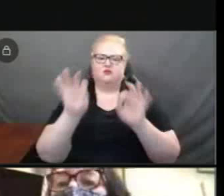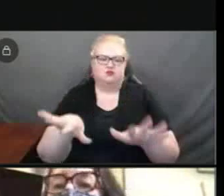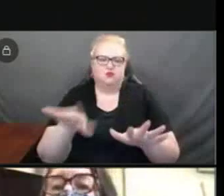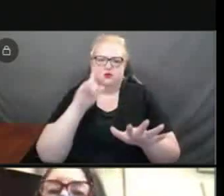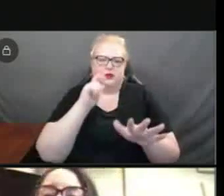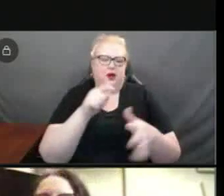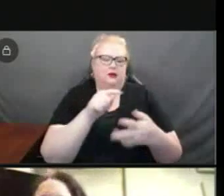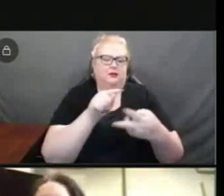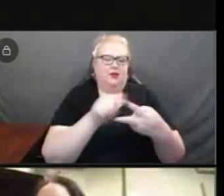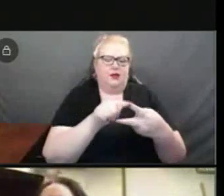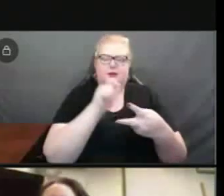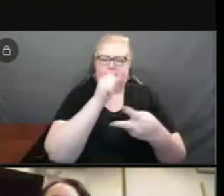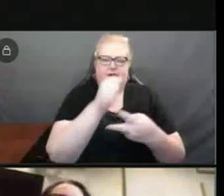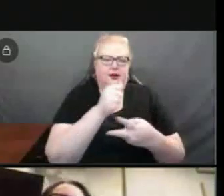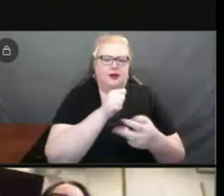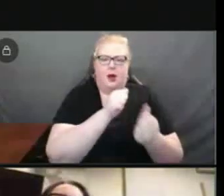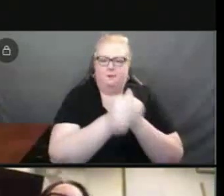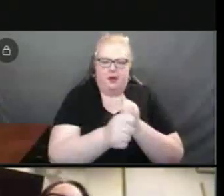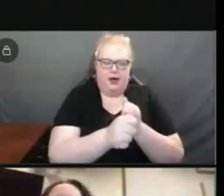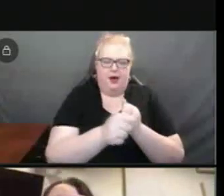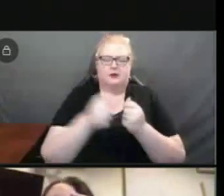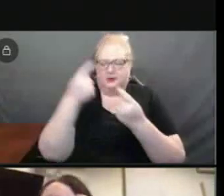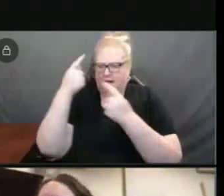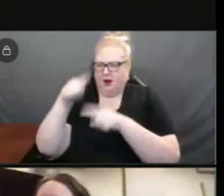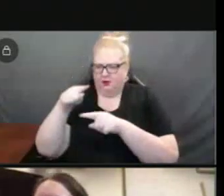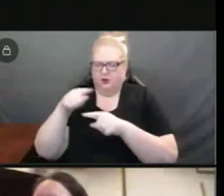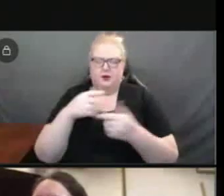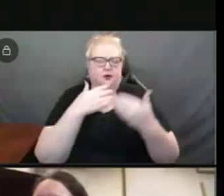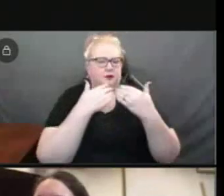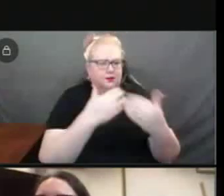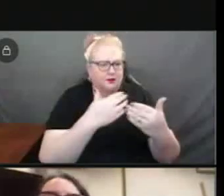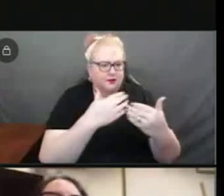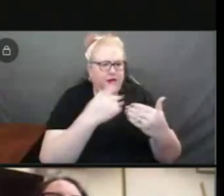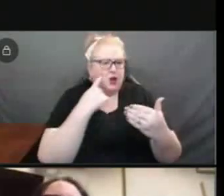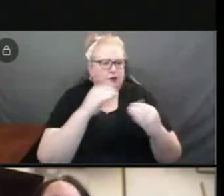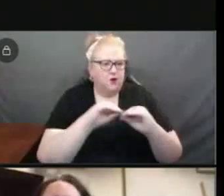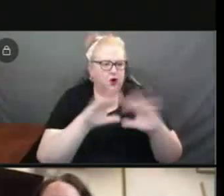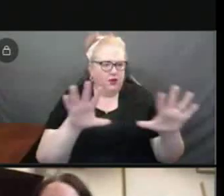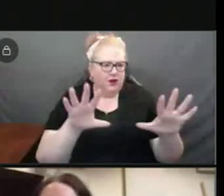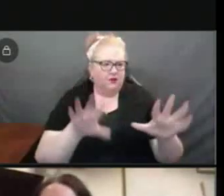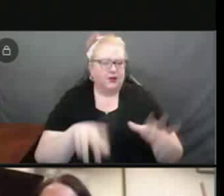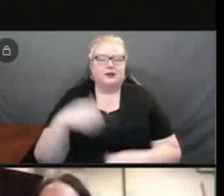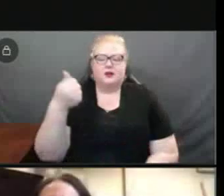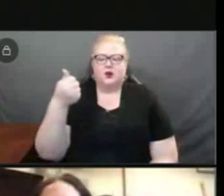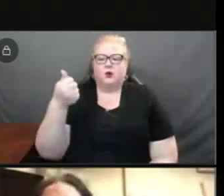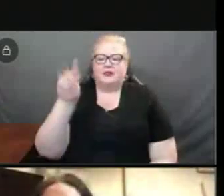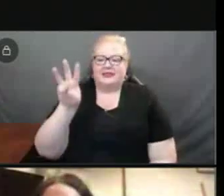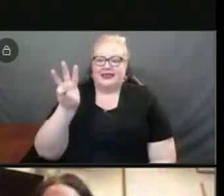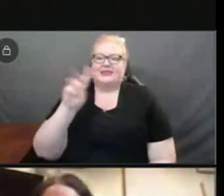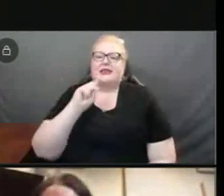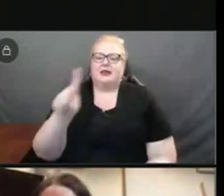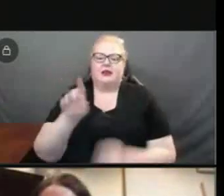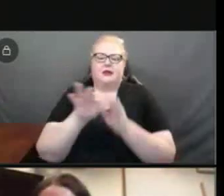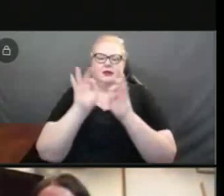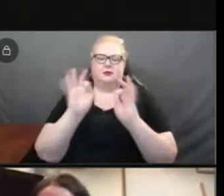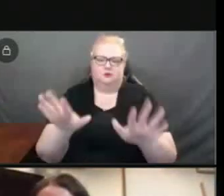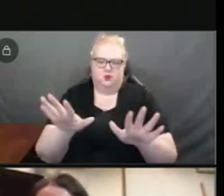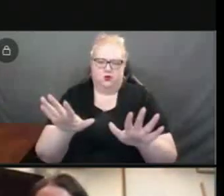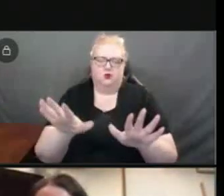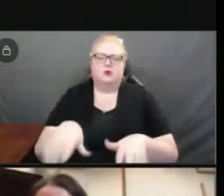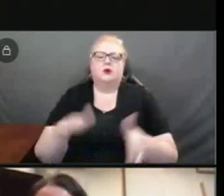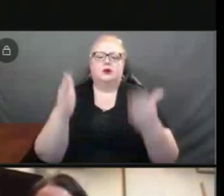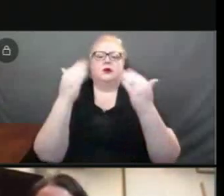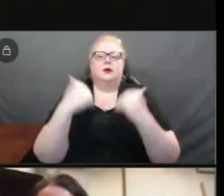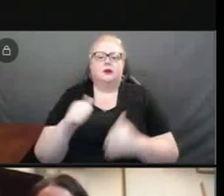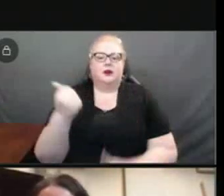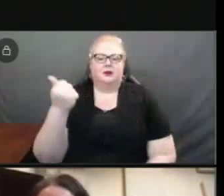that as well. Thank you, Mr. Moore, for that clarity. Item number 16 is moot. We'll now proceed to item number